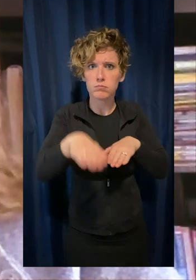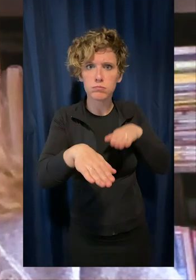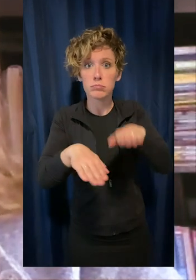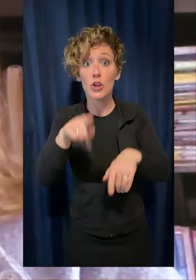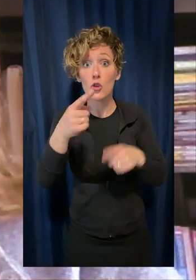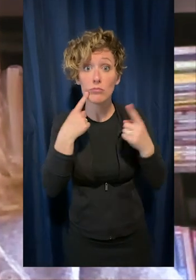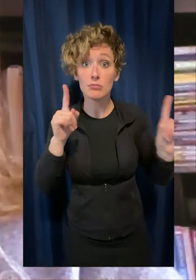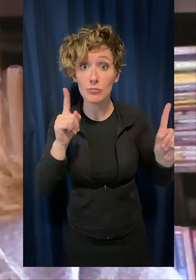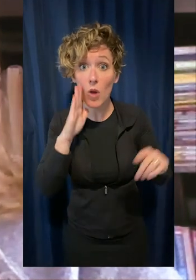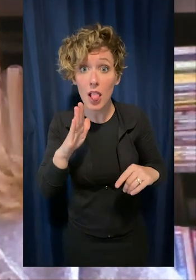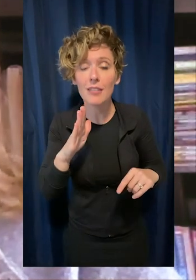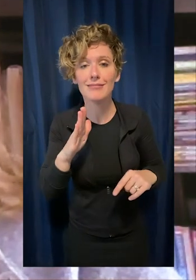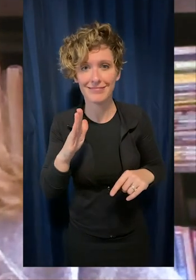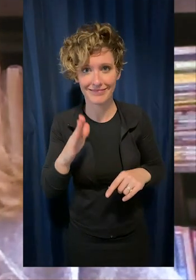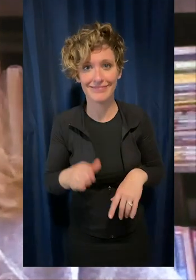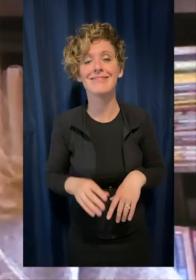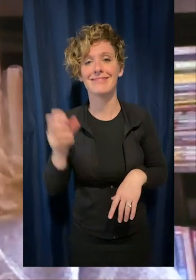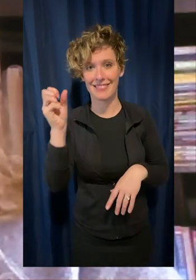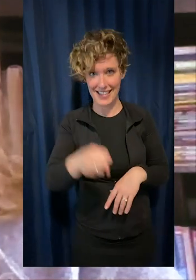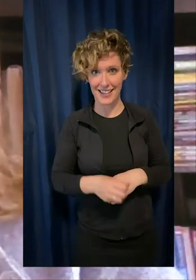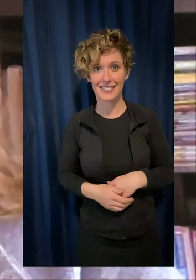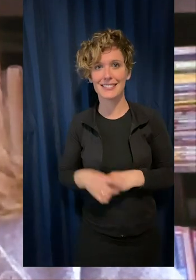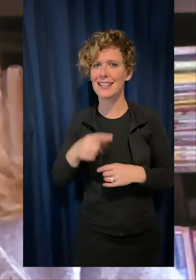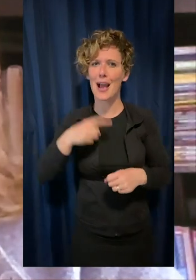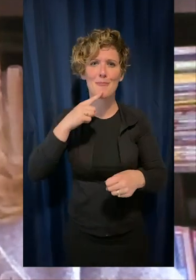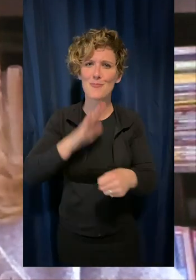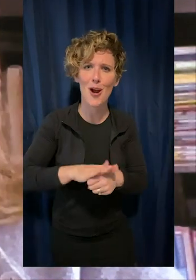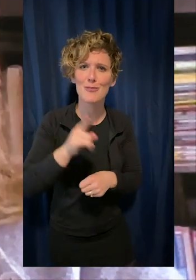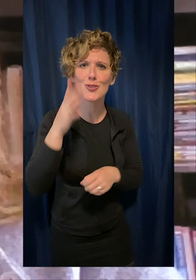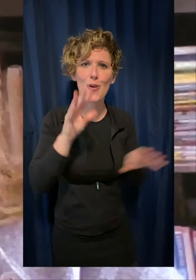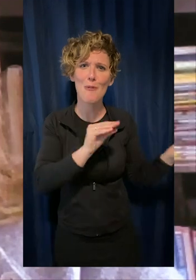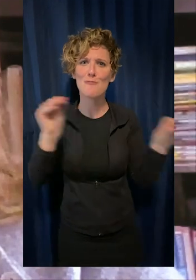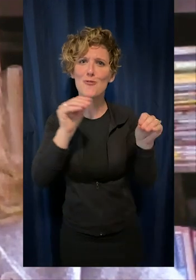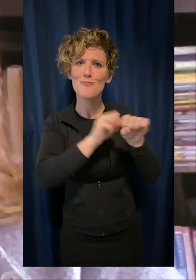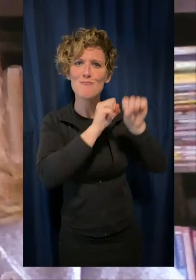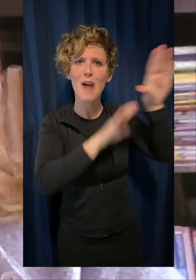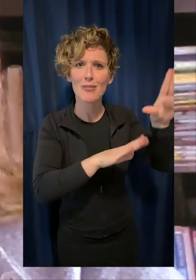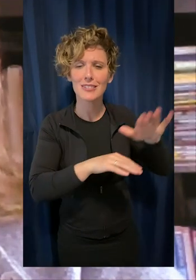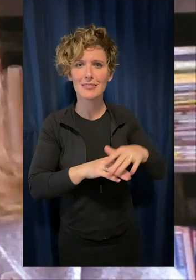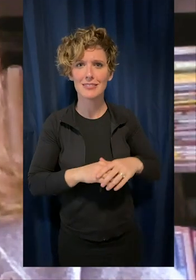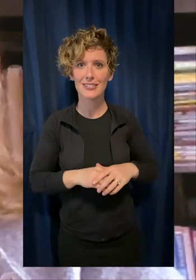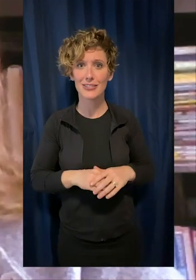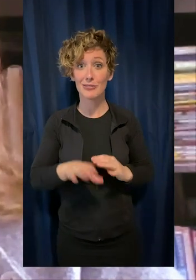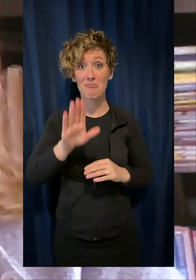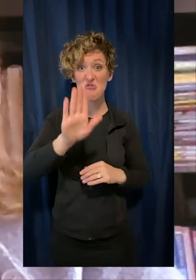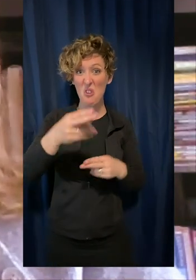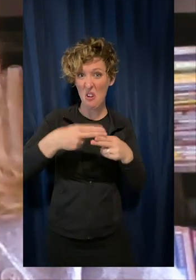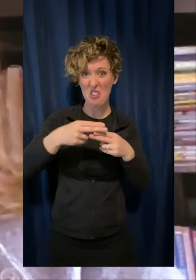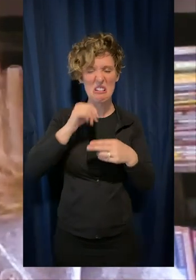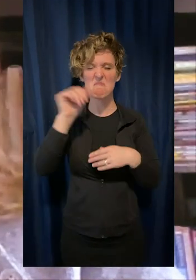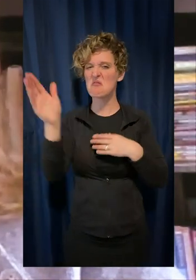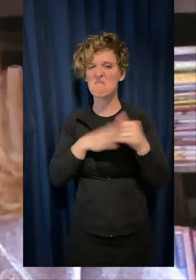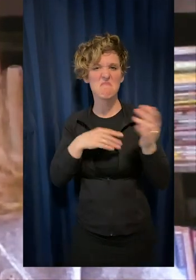98.75% guaranteed. Kid, you'll move mountains. So, be your name Brianna, or Brooke, or Bryce,